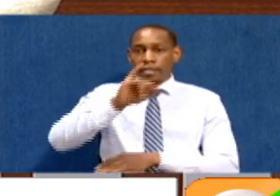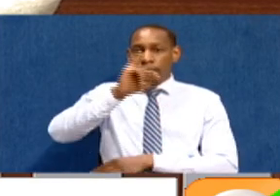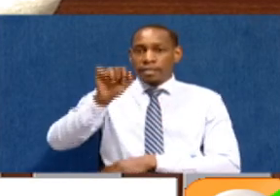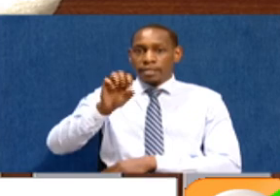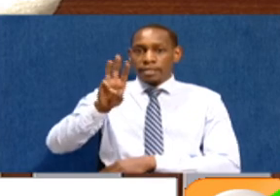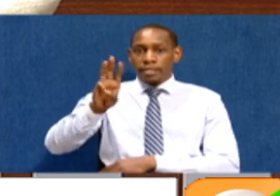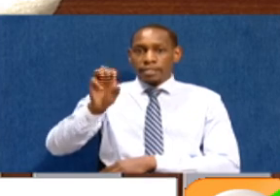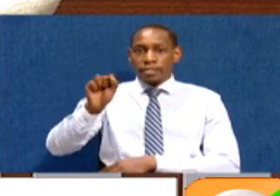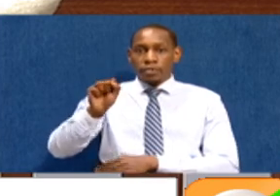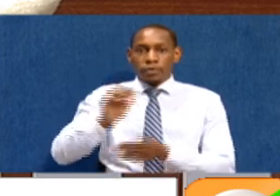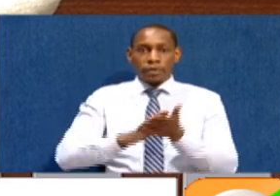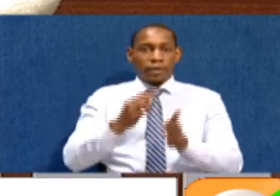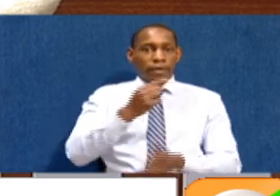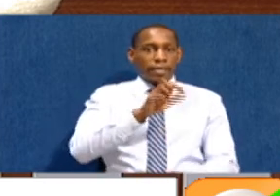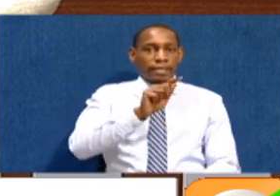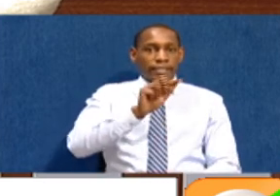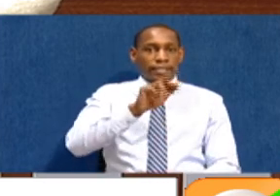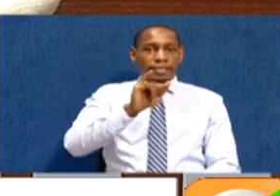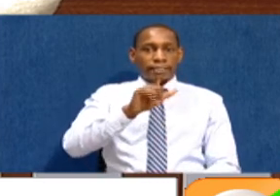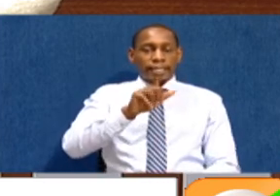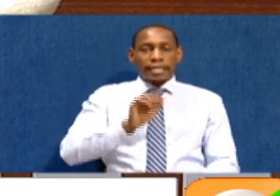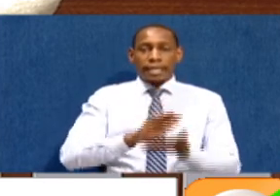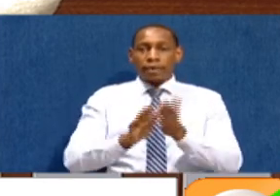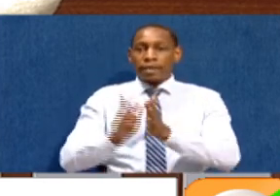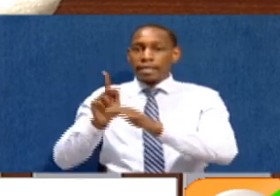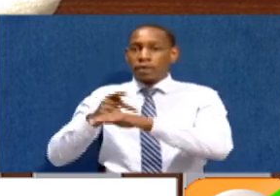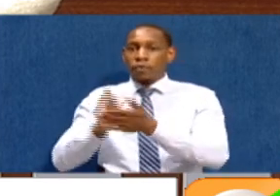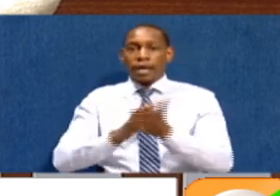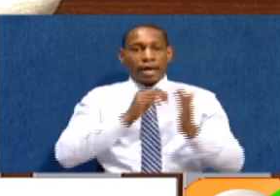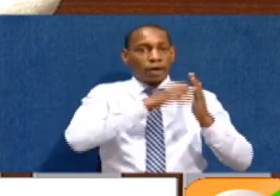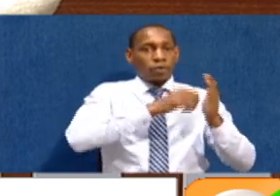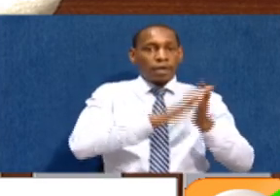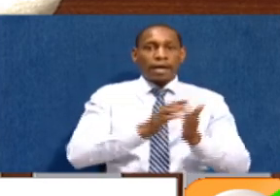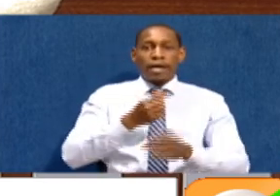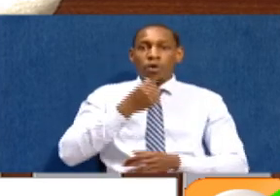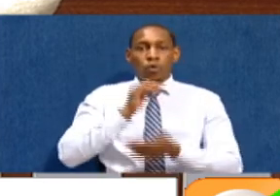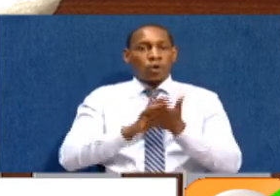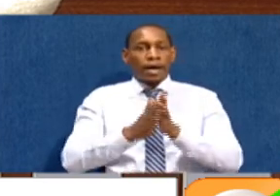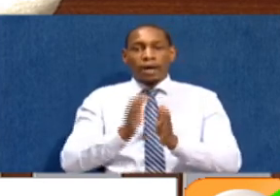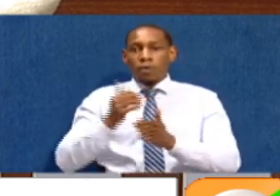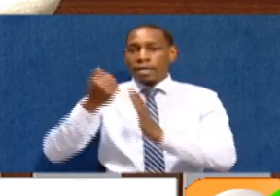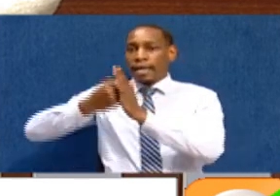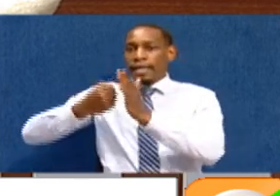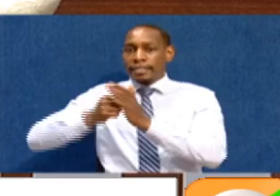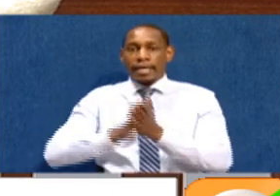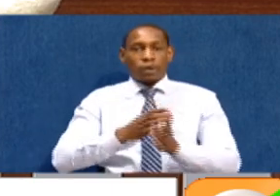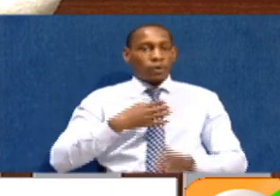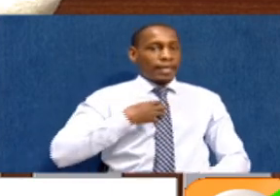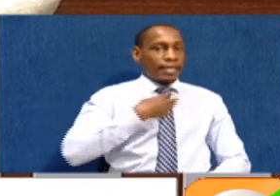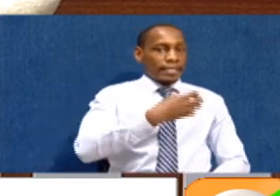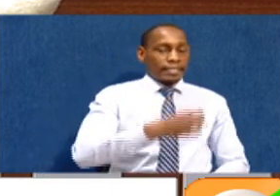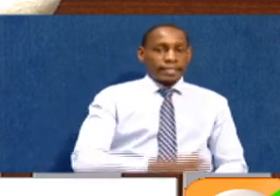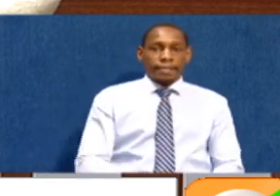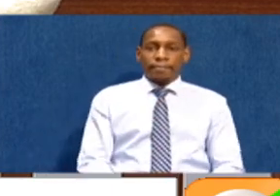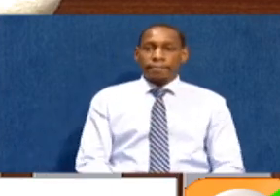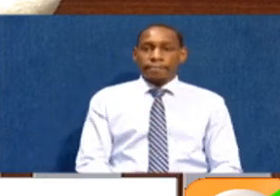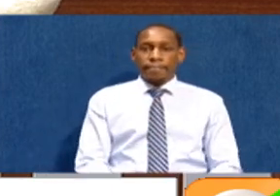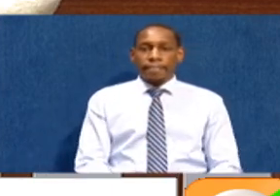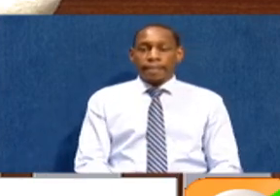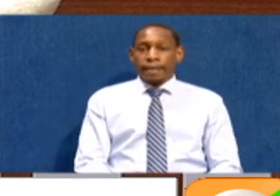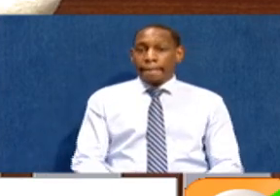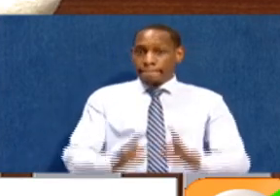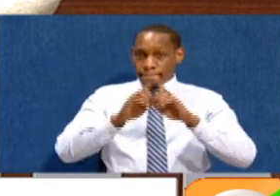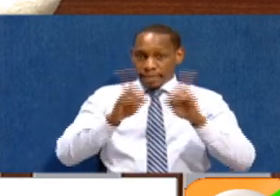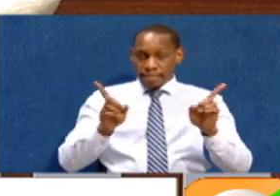no Kikuyu or Kamba or Luo. There is no hustler, there is no dynasty.